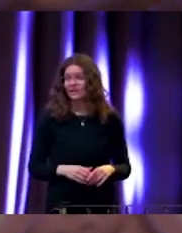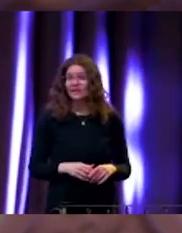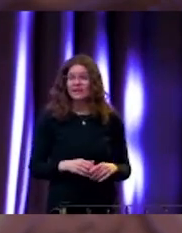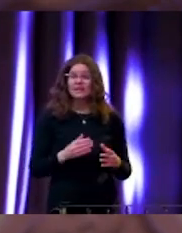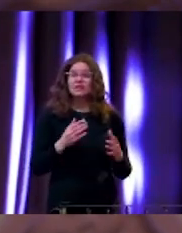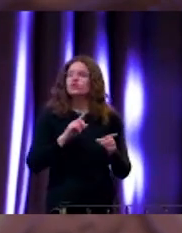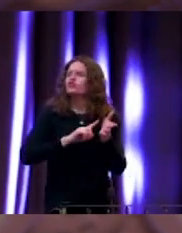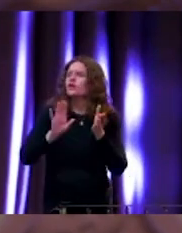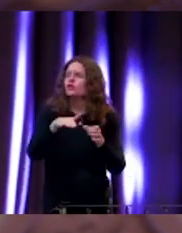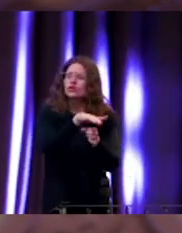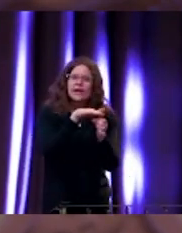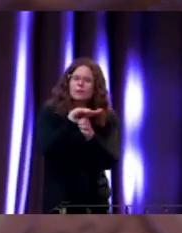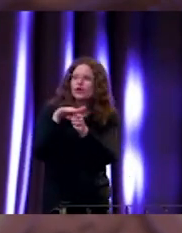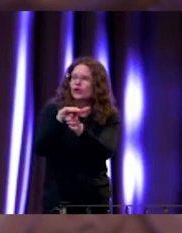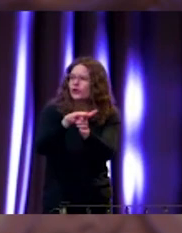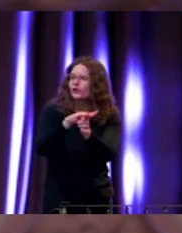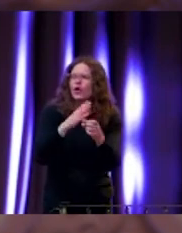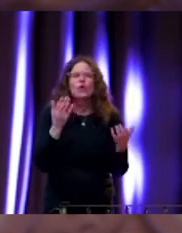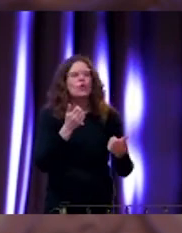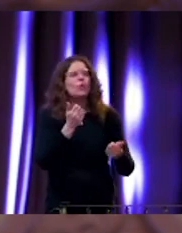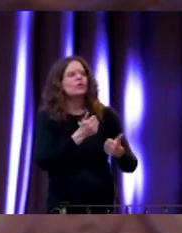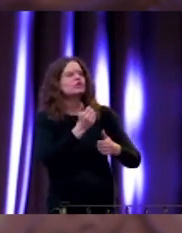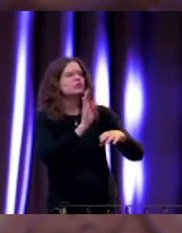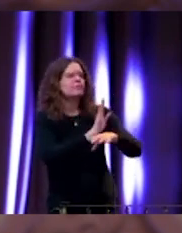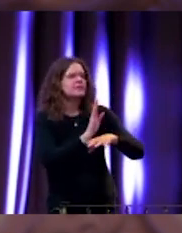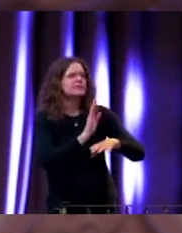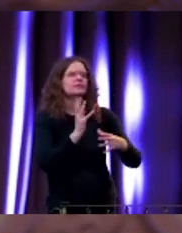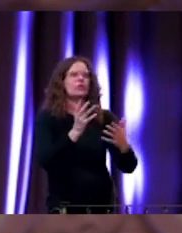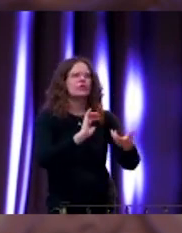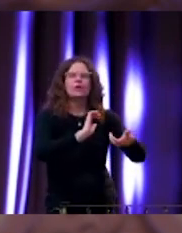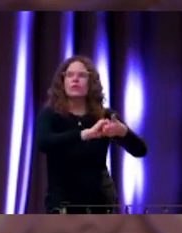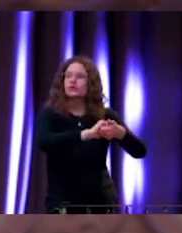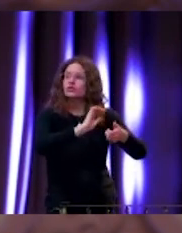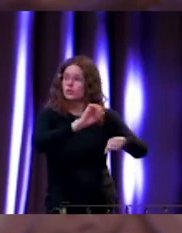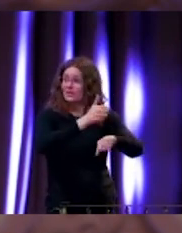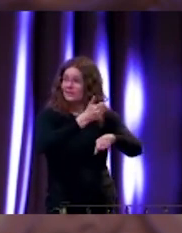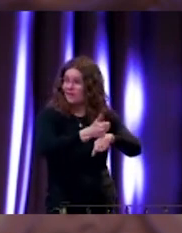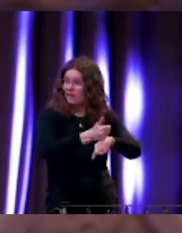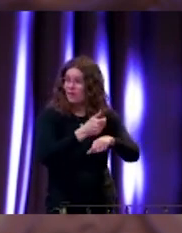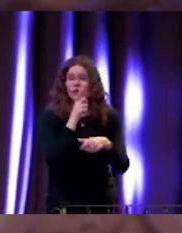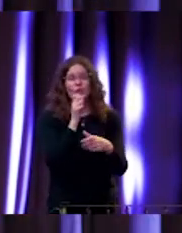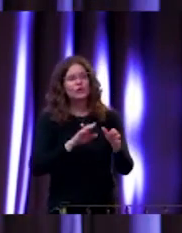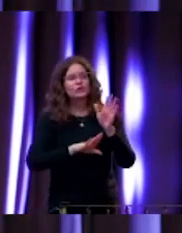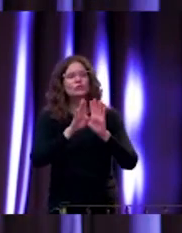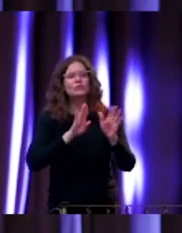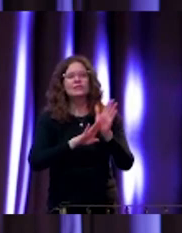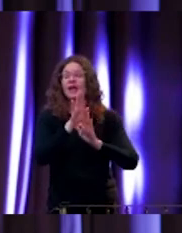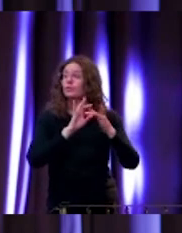what partnerships you can make. Look at who you can build a relationship with, because honestly, that's all development is relationship